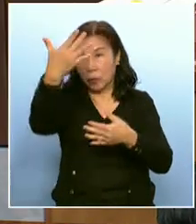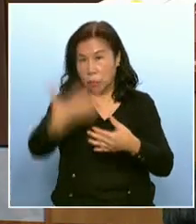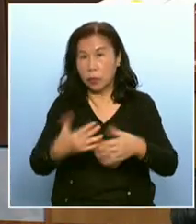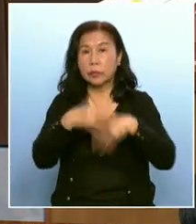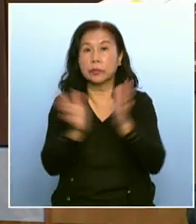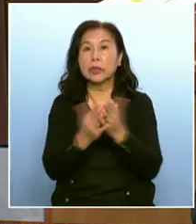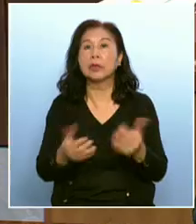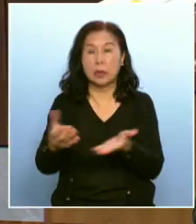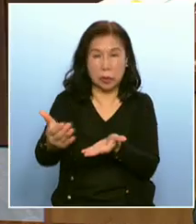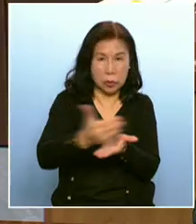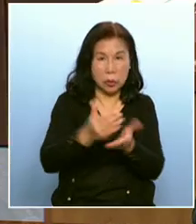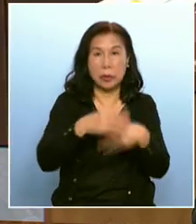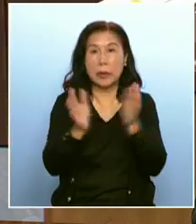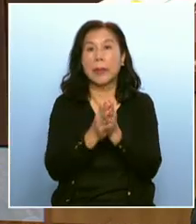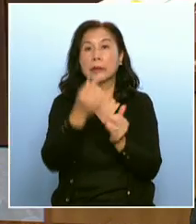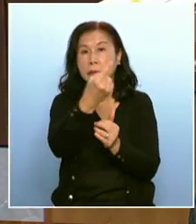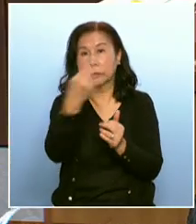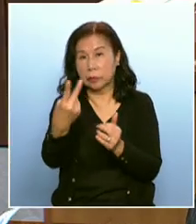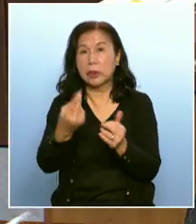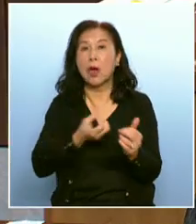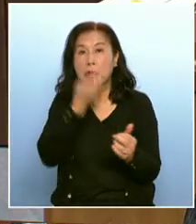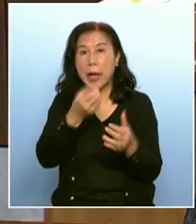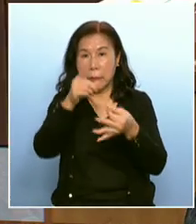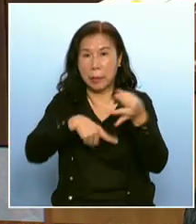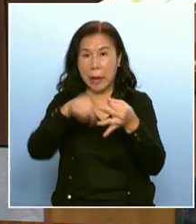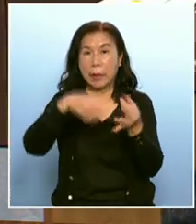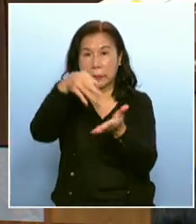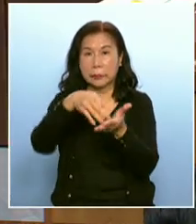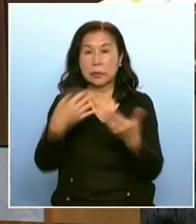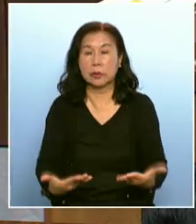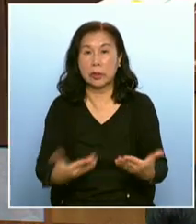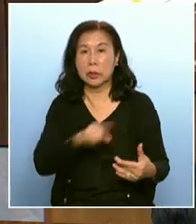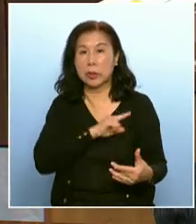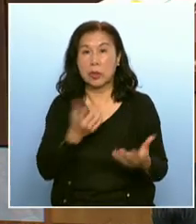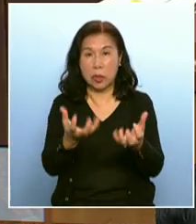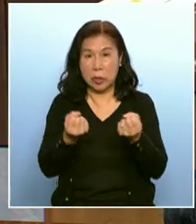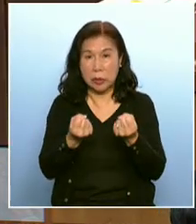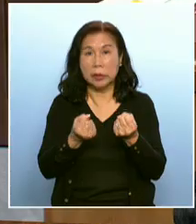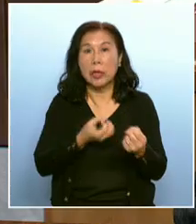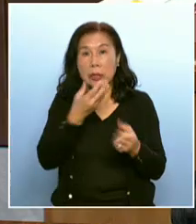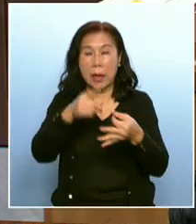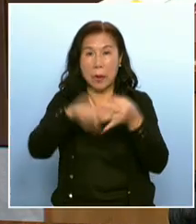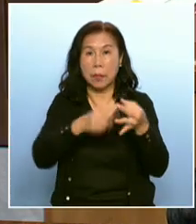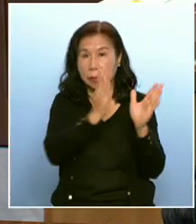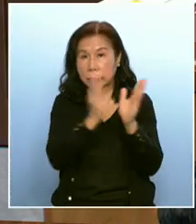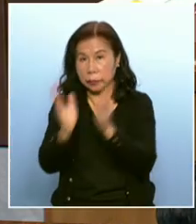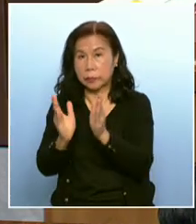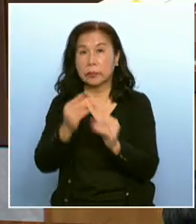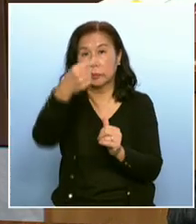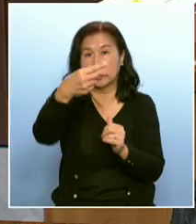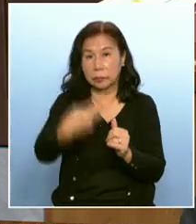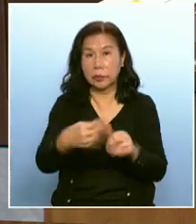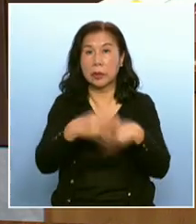election. I published a notice on the 2nd of January after the announcement of